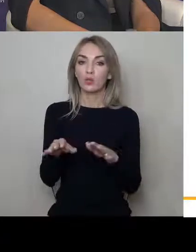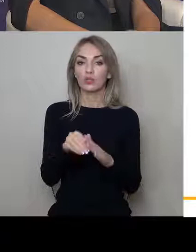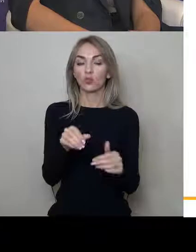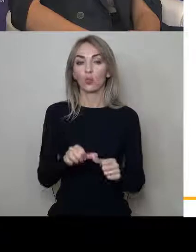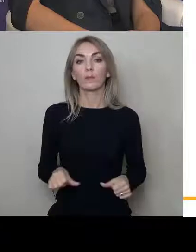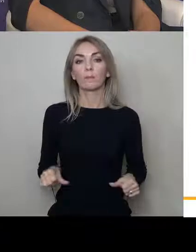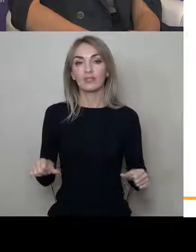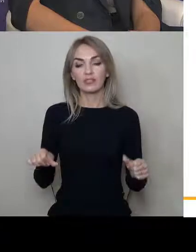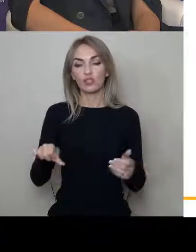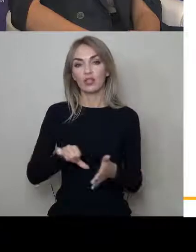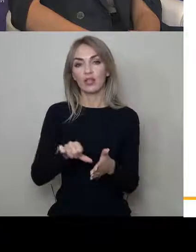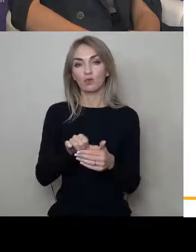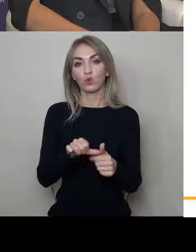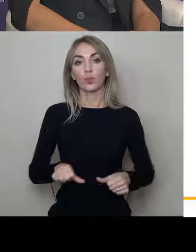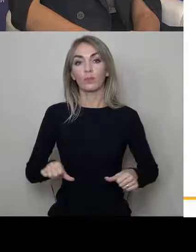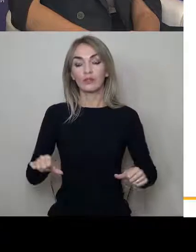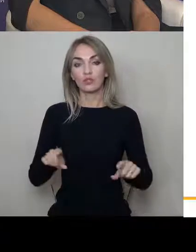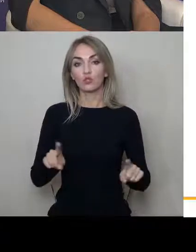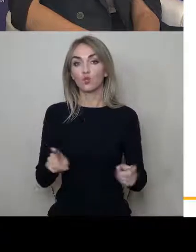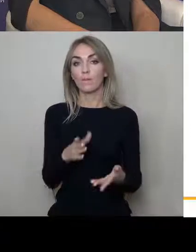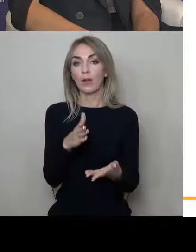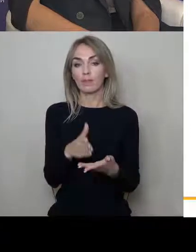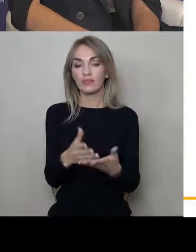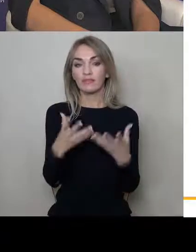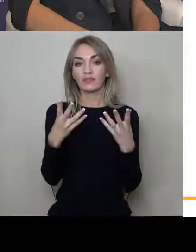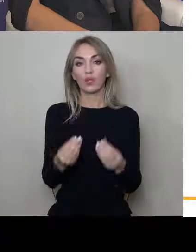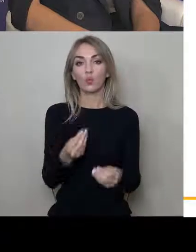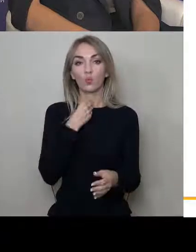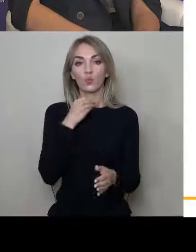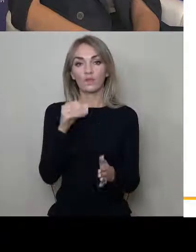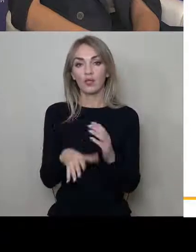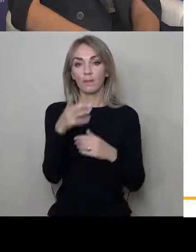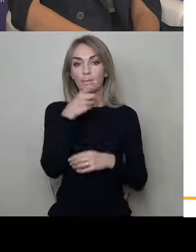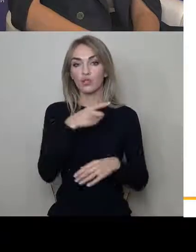all the complaints as to violations. Actions,